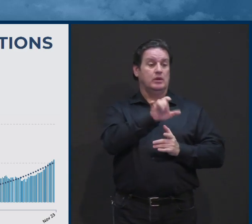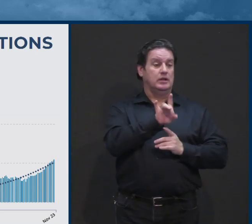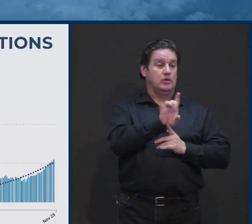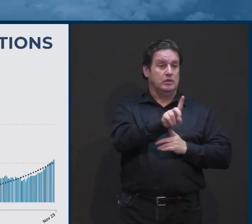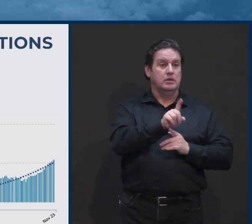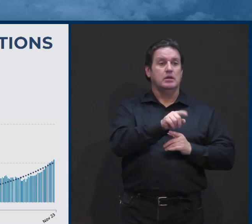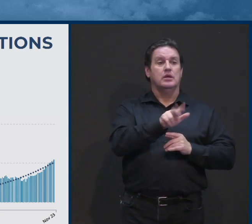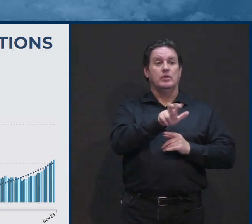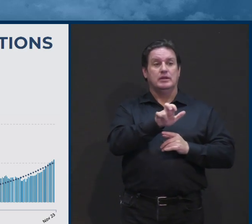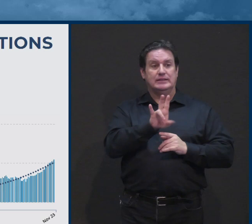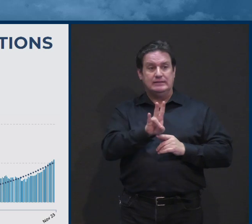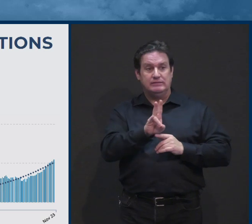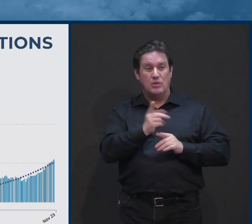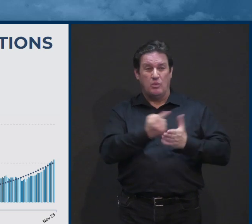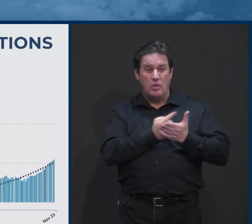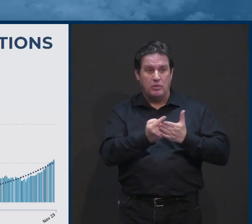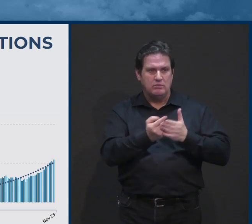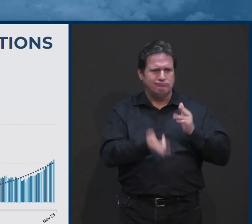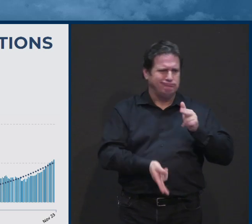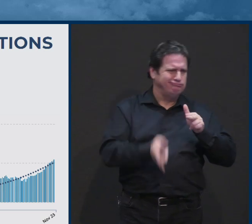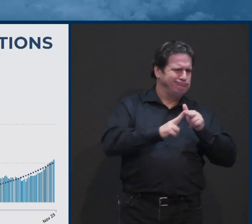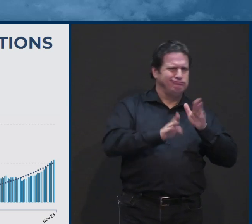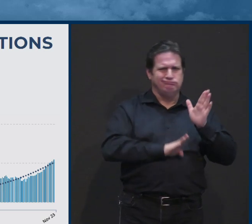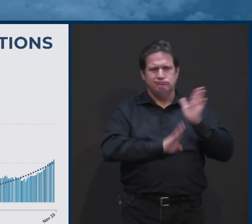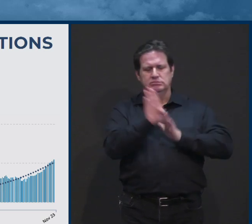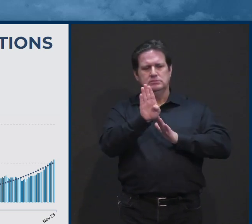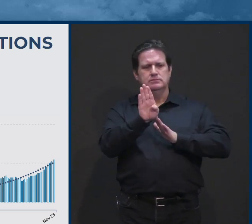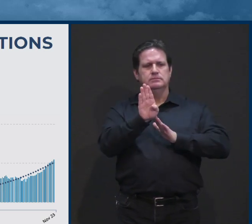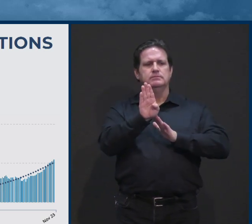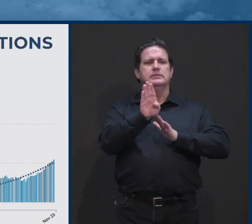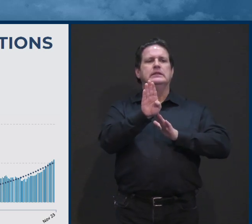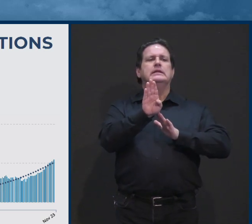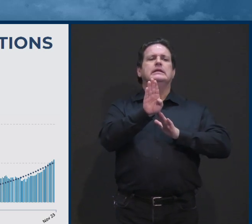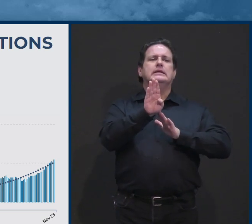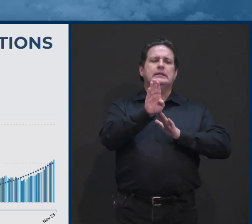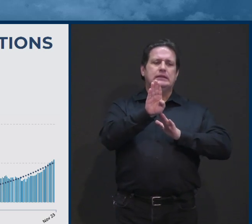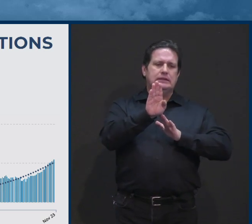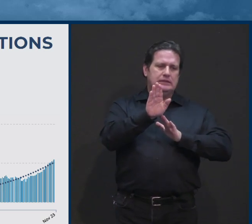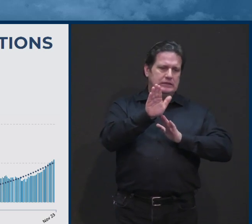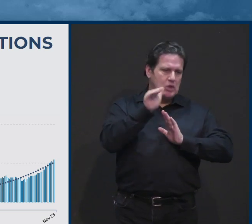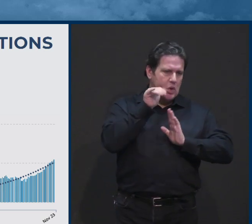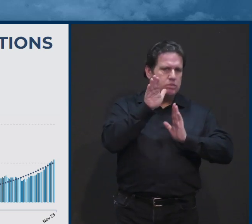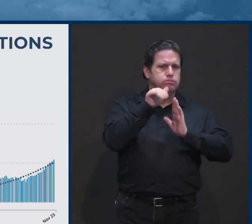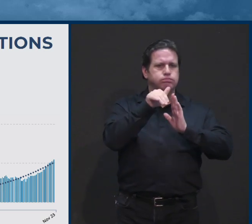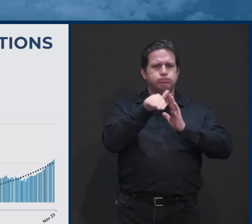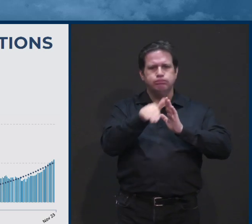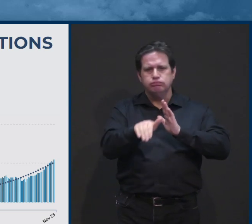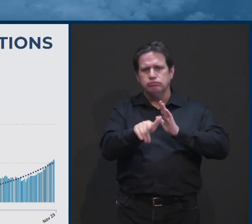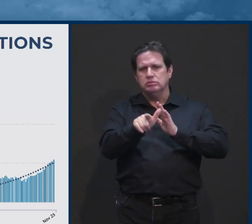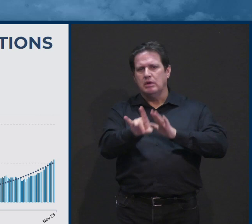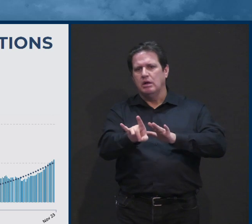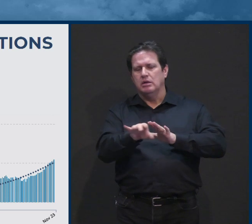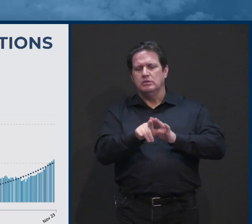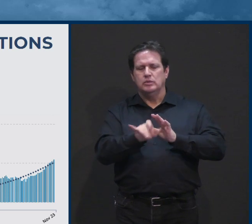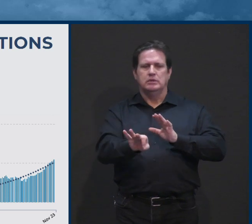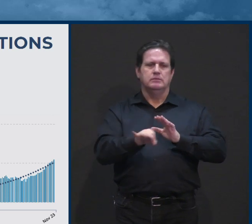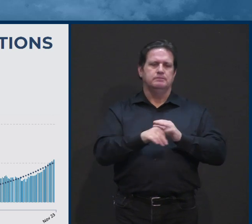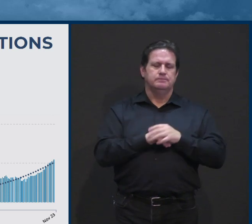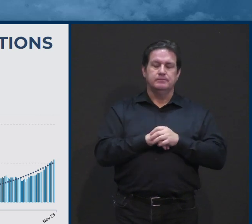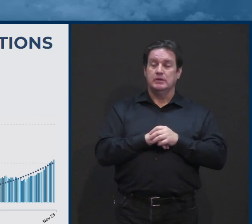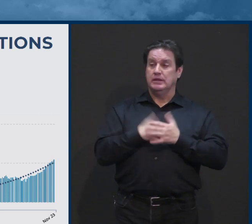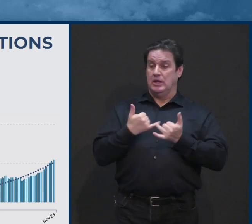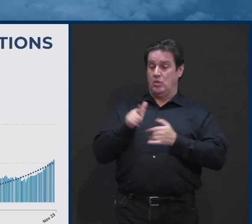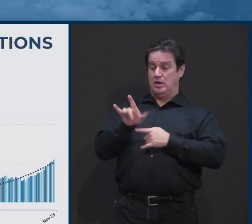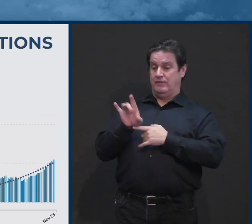to 337 in a week, and then slowly declined to a low of 29. We're at